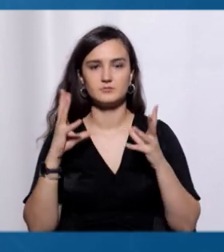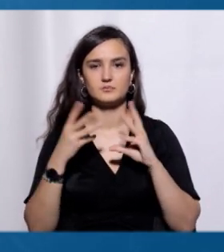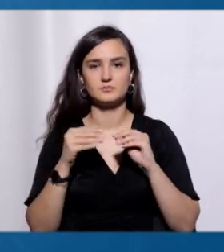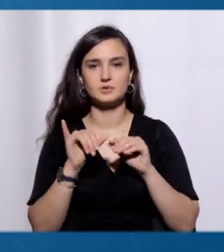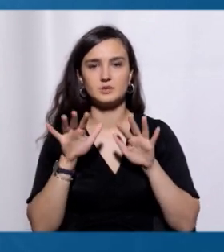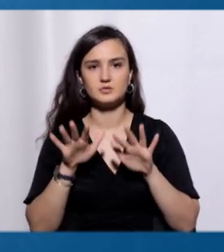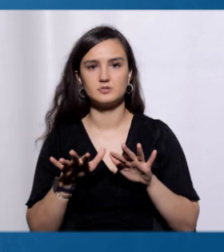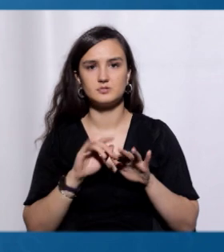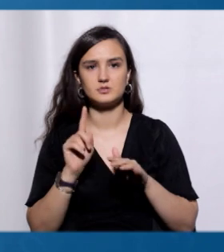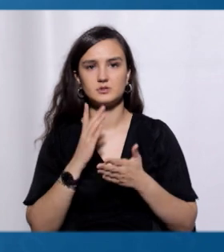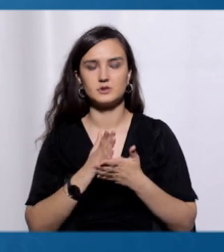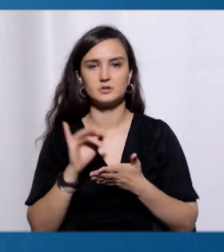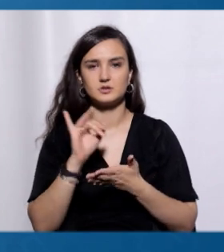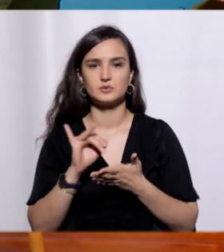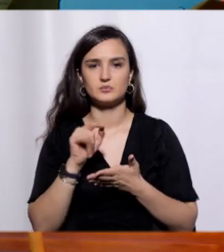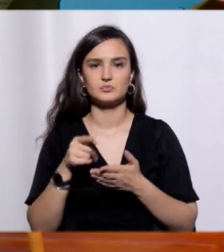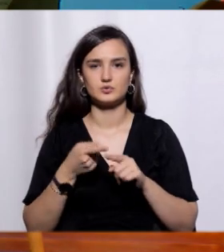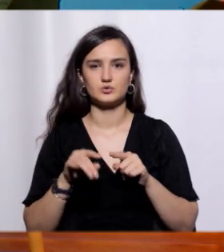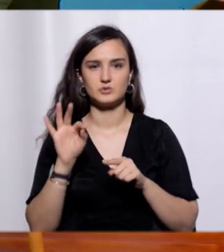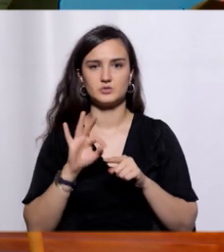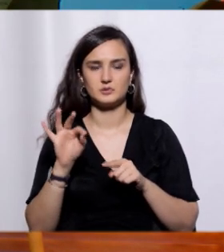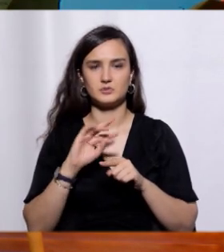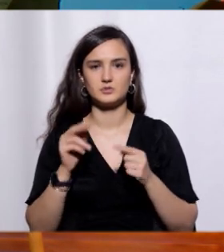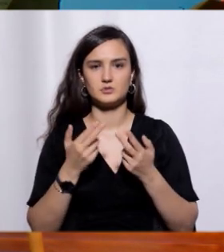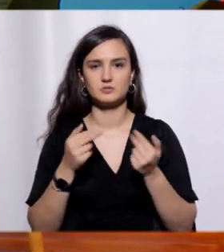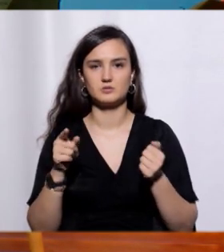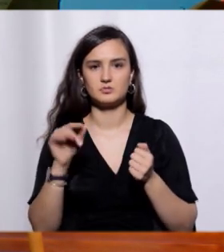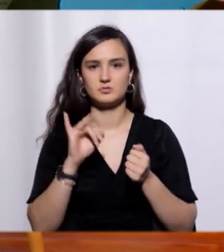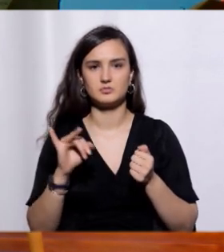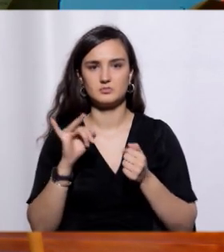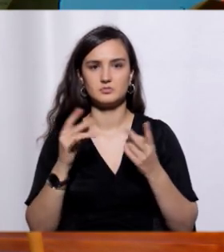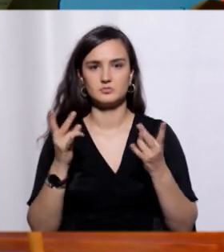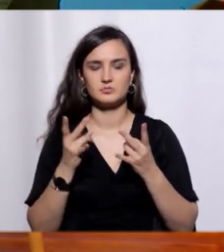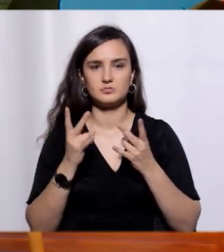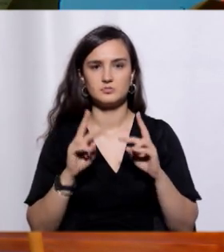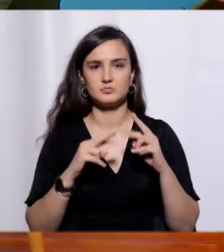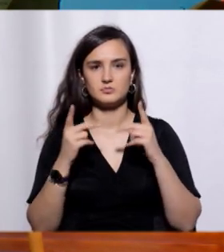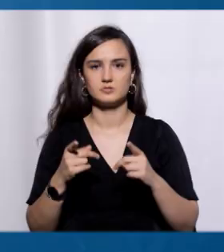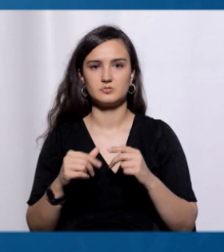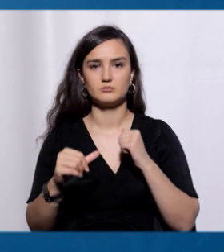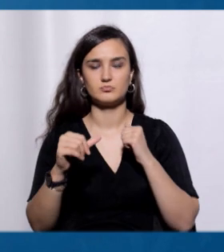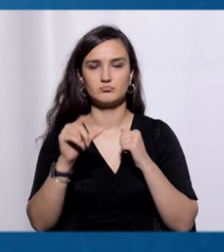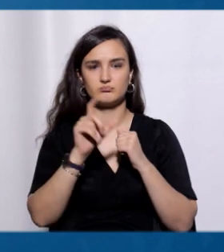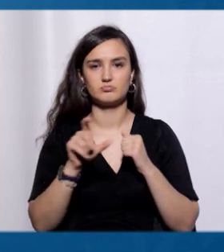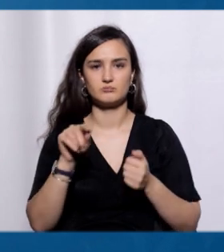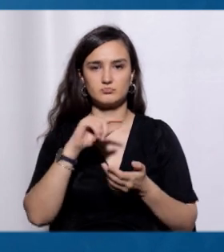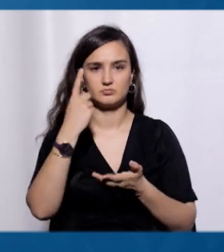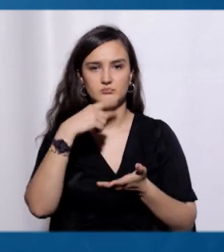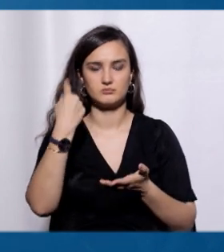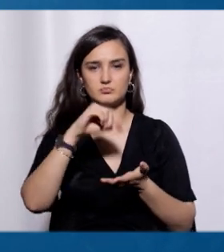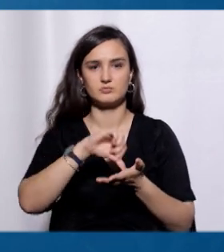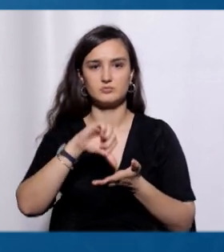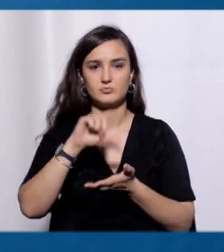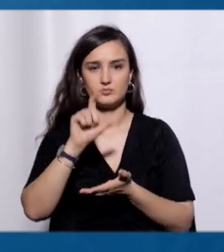you in short, what is the story about? And of course, the story needs to move with the help of characters. So we will look at